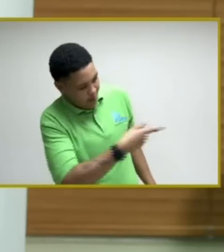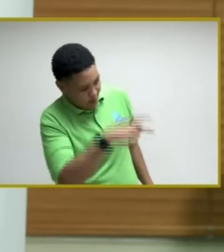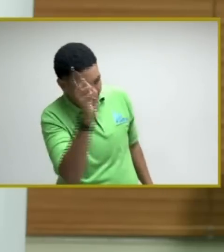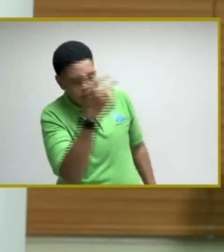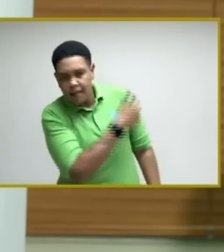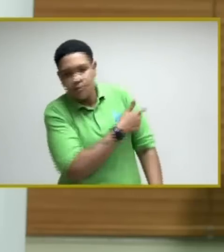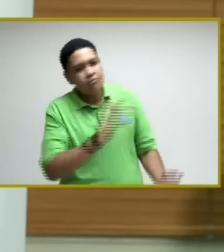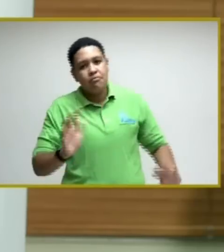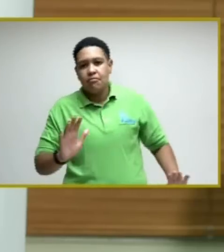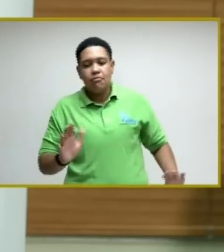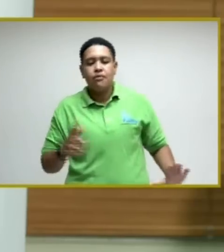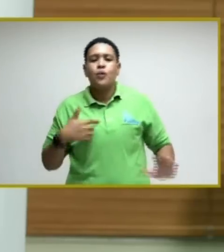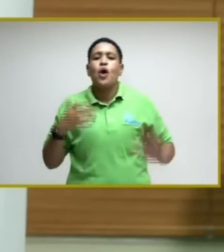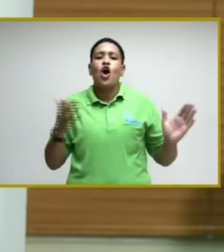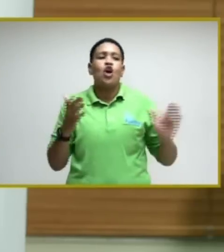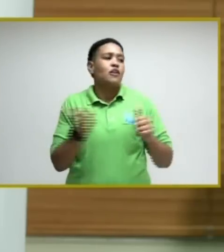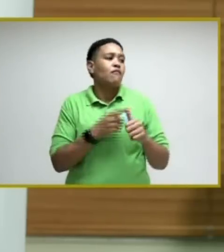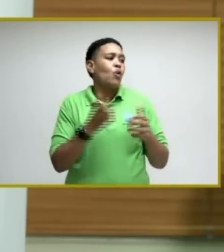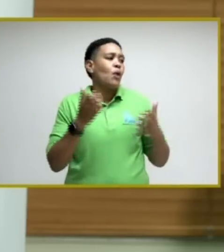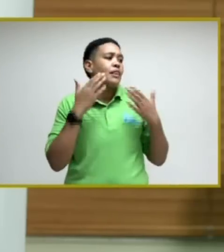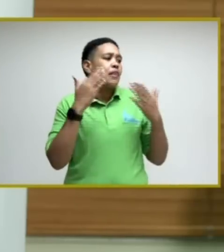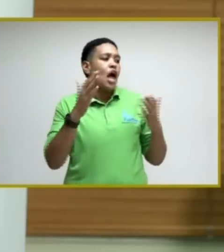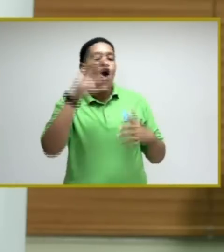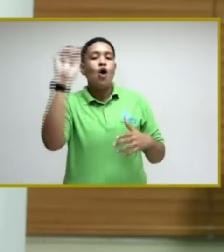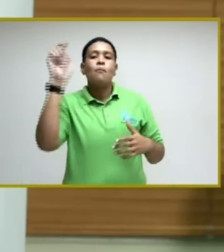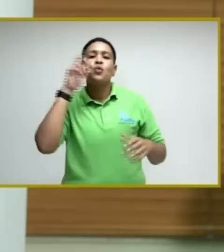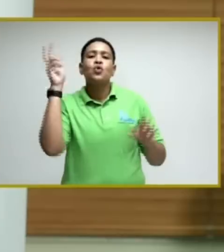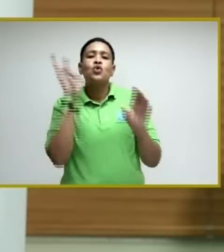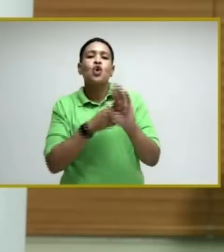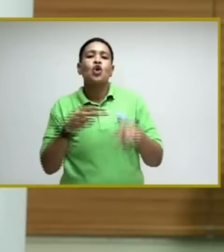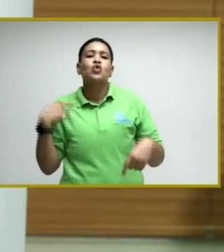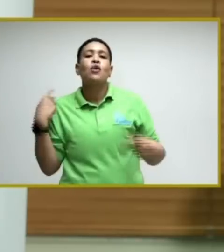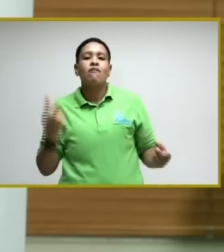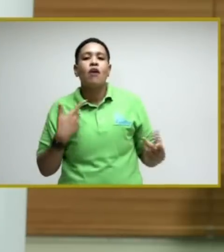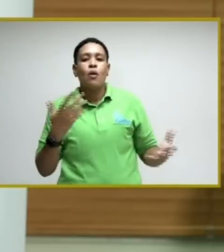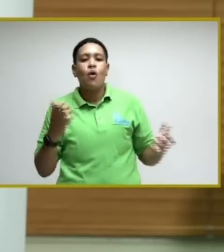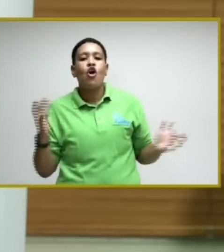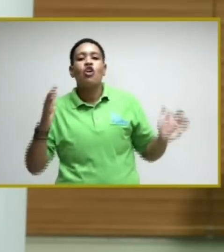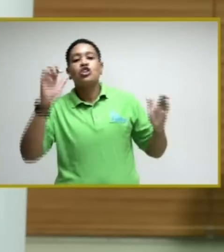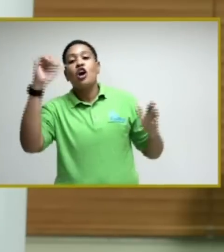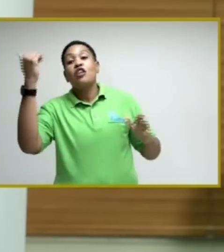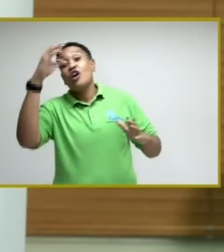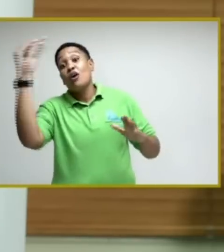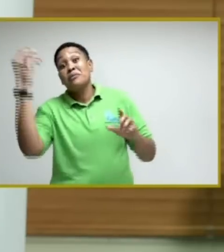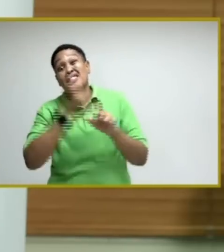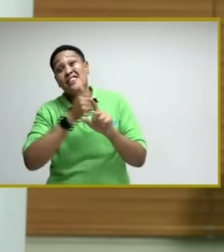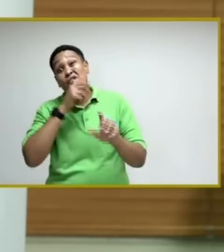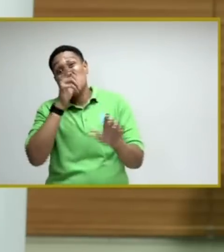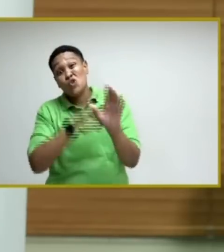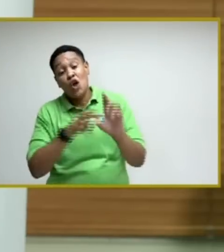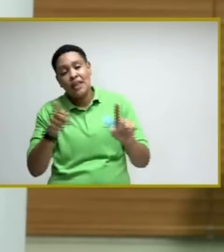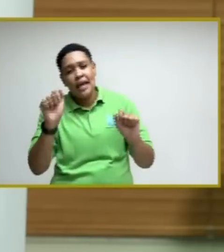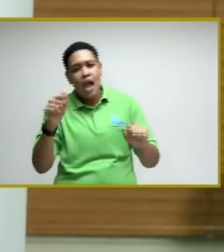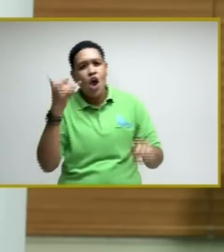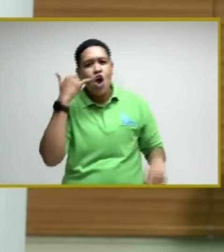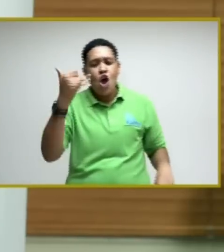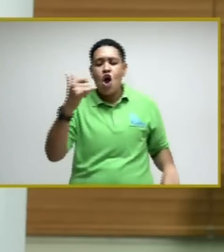encourage, first of all, I want to thank the companies that have come on board to date, and I want to encourage other companies to come on board. They can